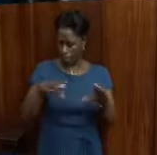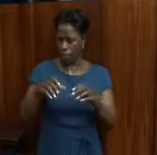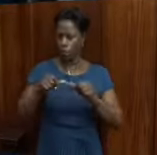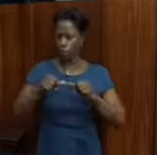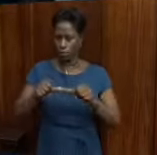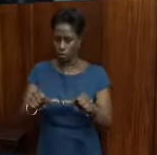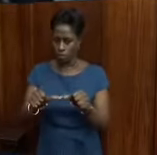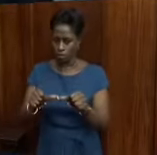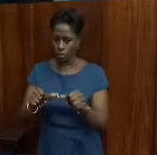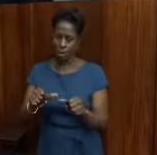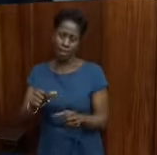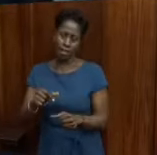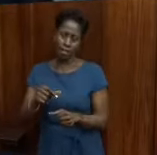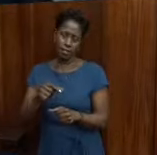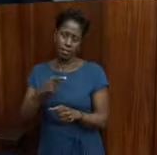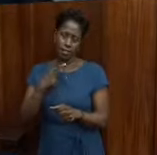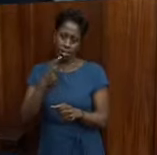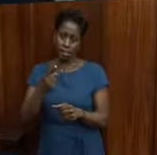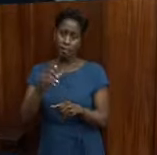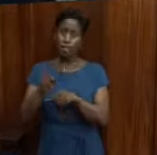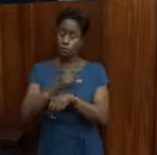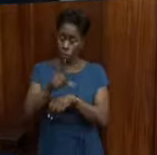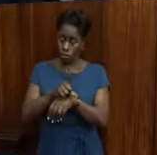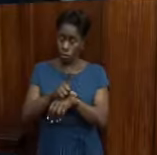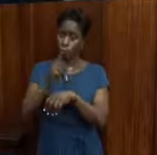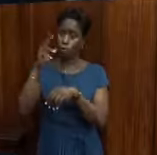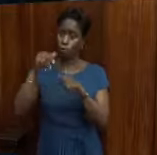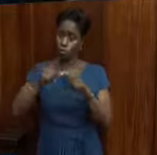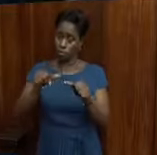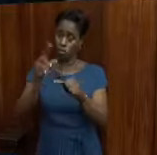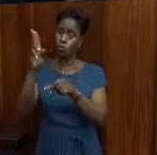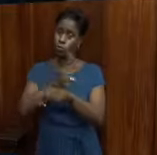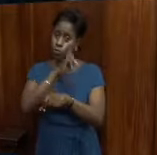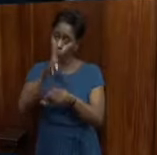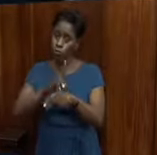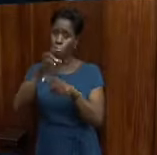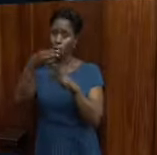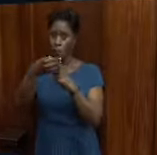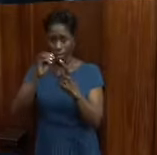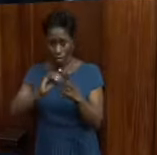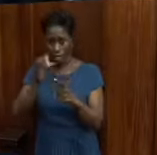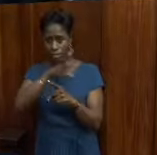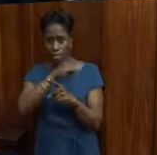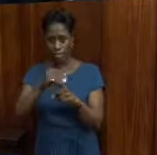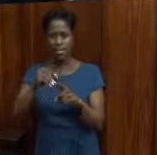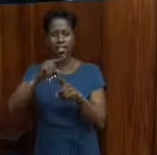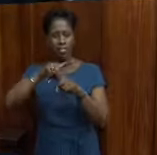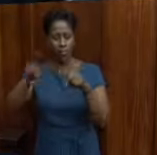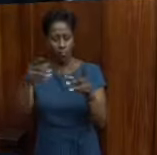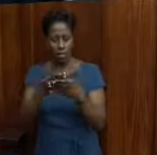island will make maximum use of bananas and its byproducts.